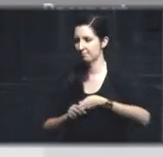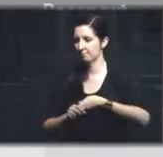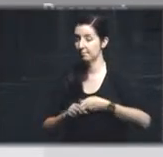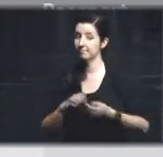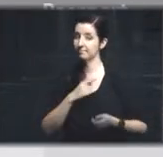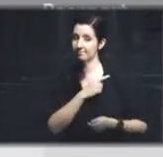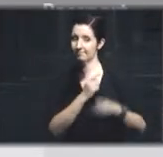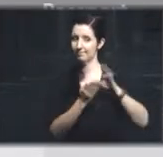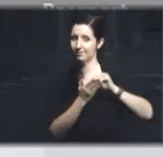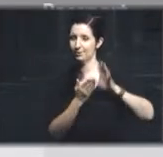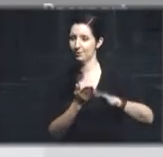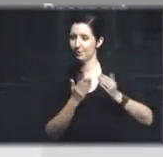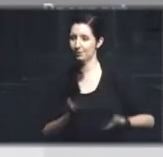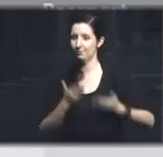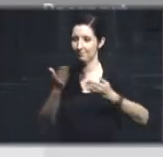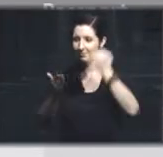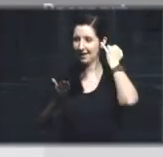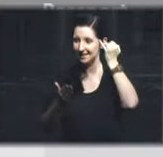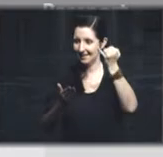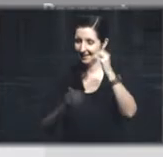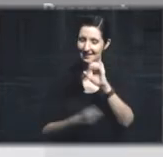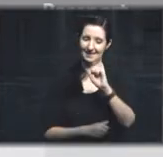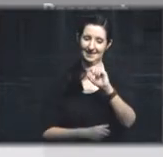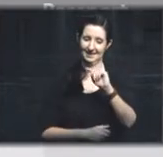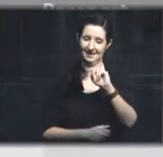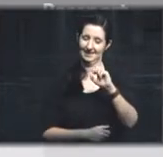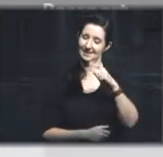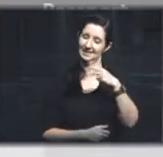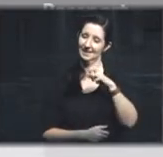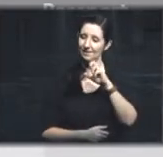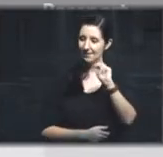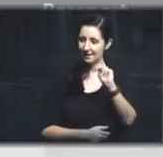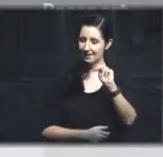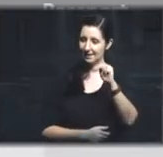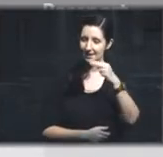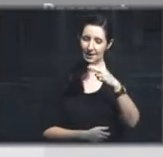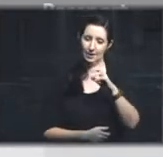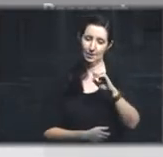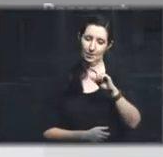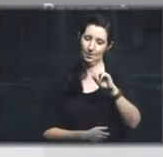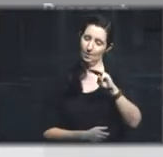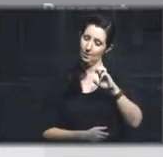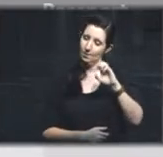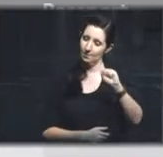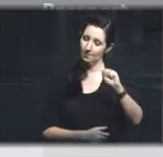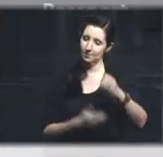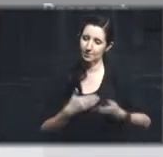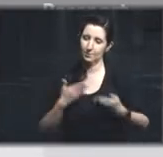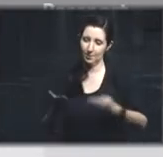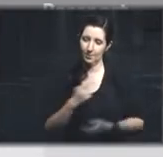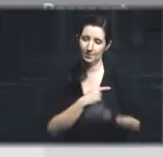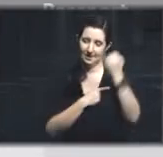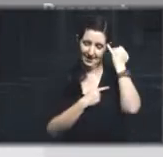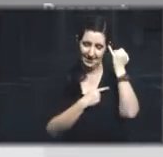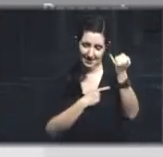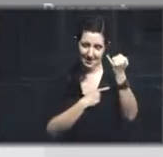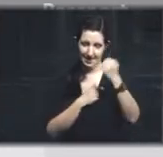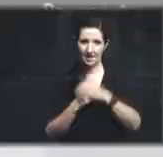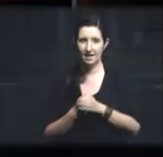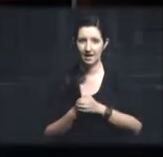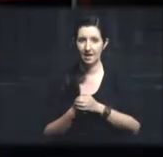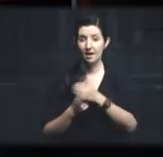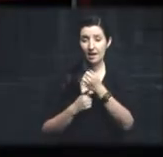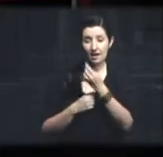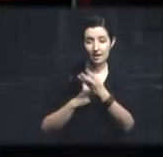student proposal. Stephen Holmes, who many of you know, was the proposer behind this. For a couple of years,